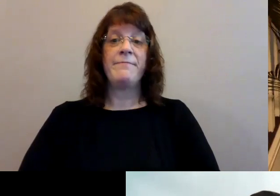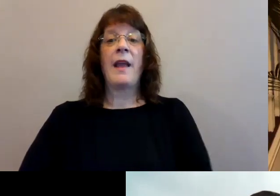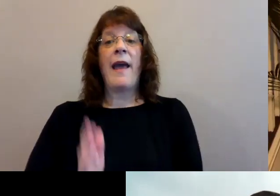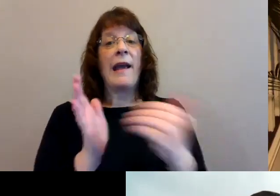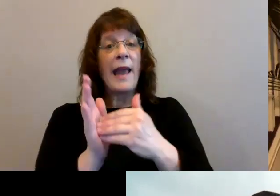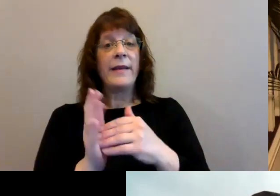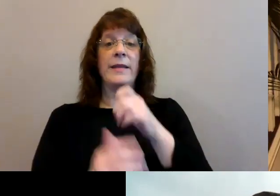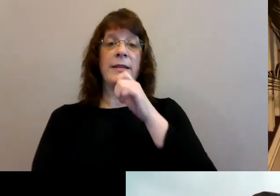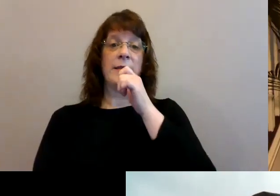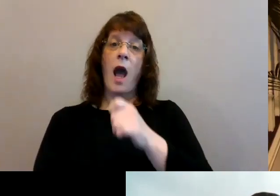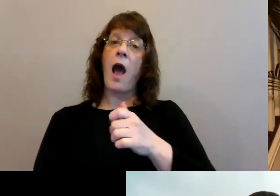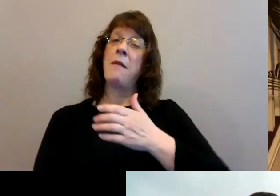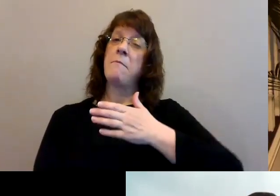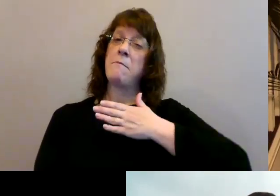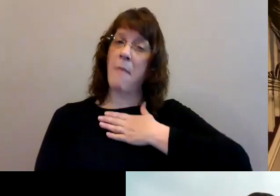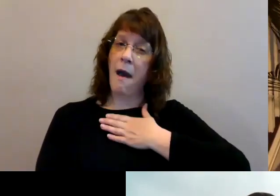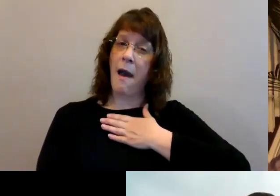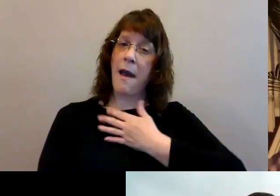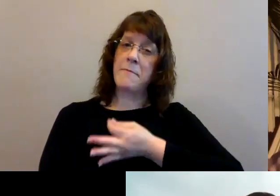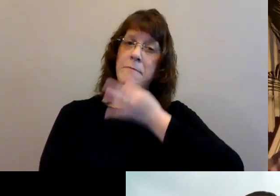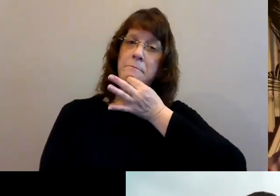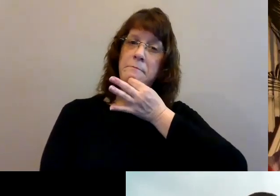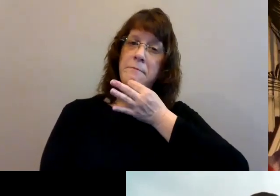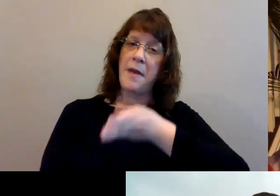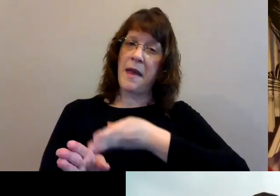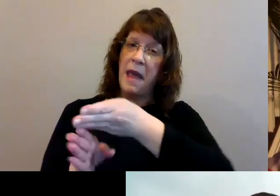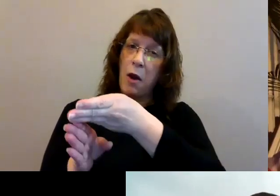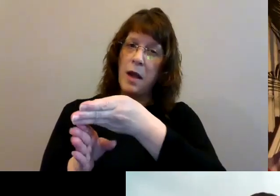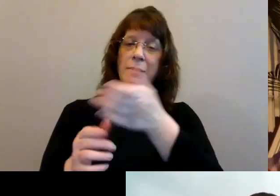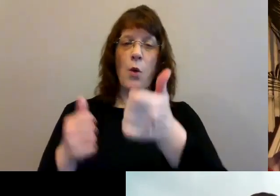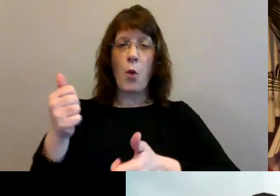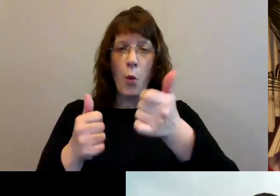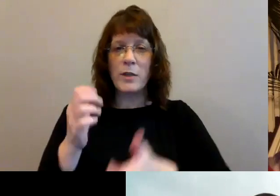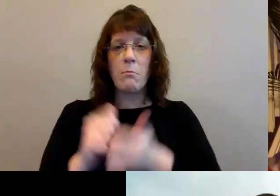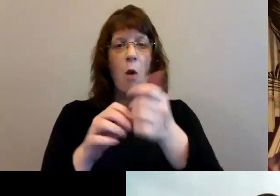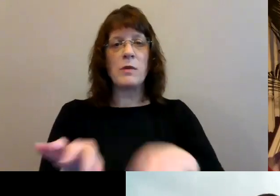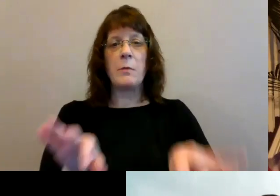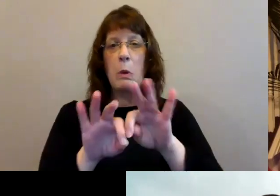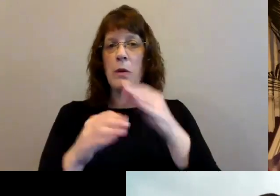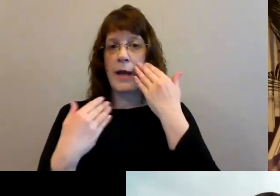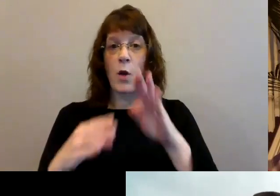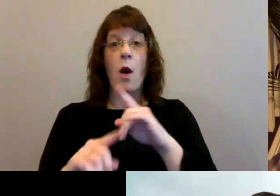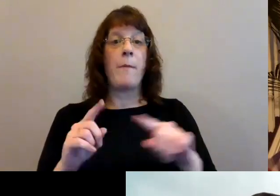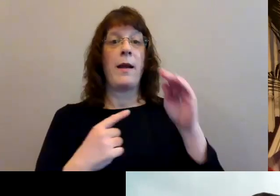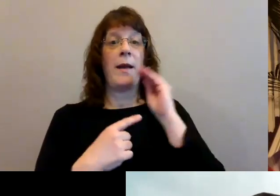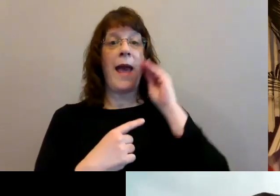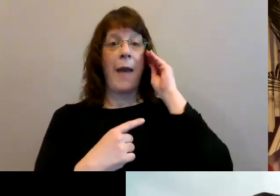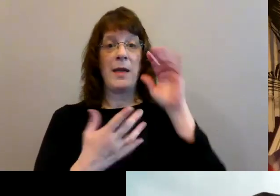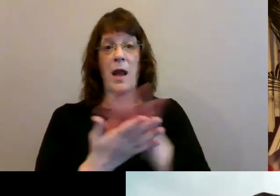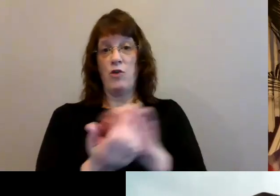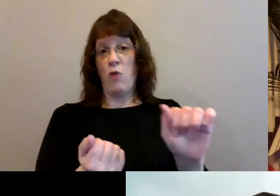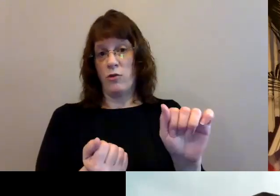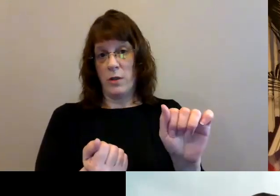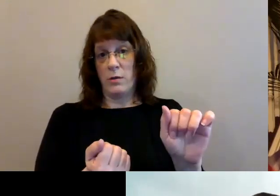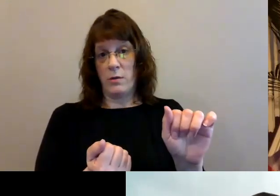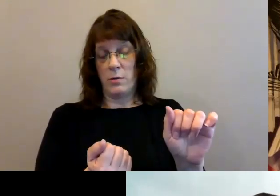my range of expertise, so I don't actually know like which one are the most important. But habitat destruction